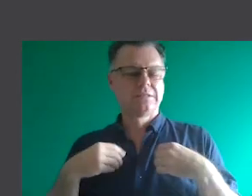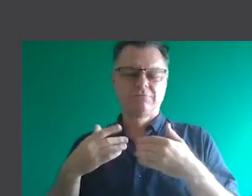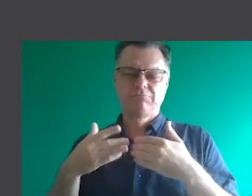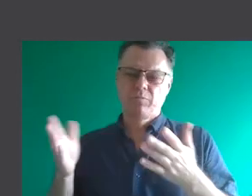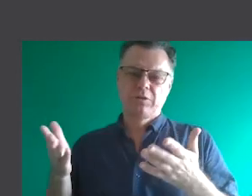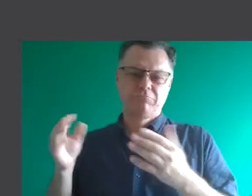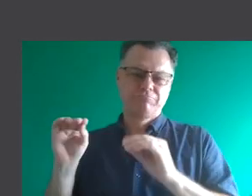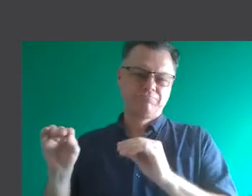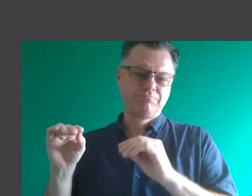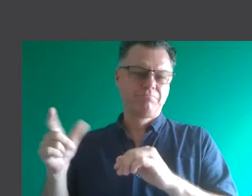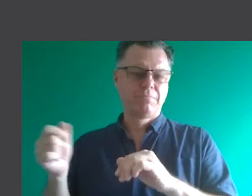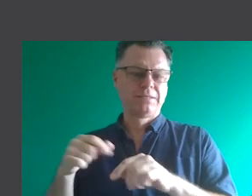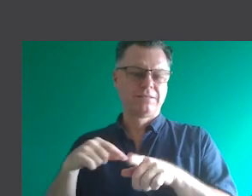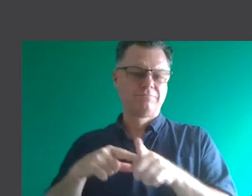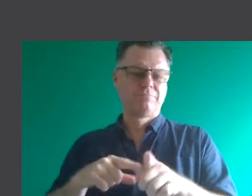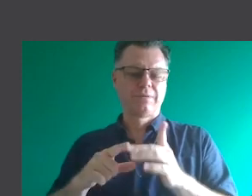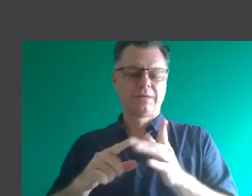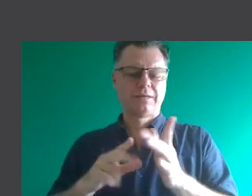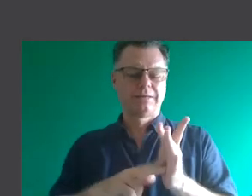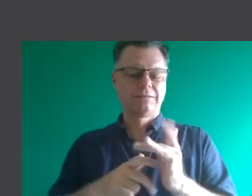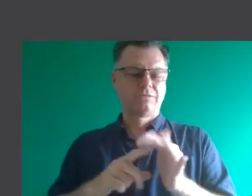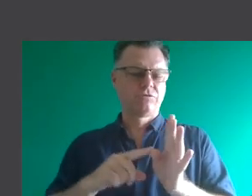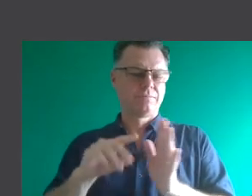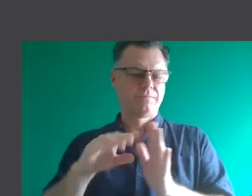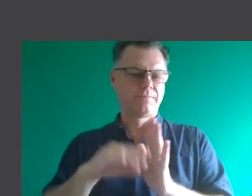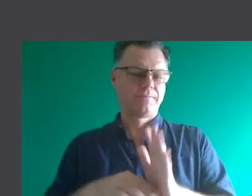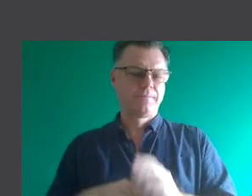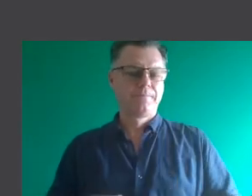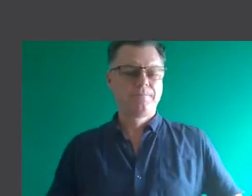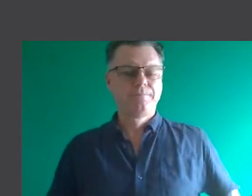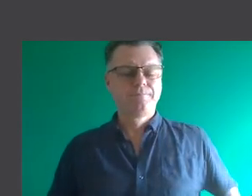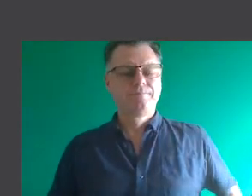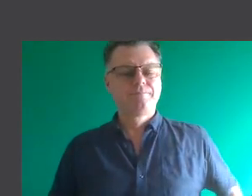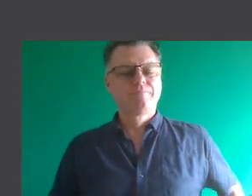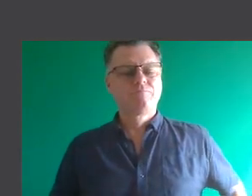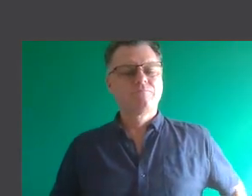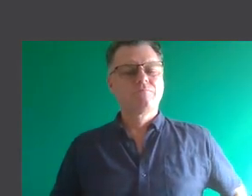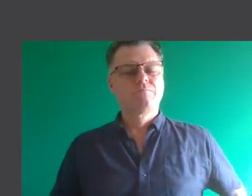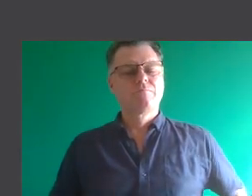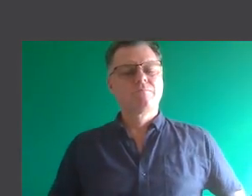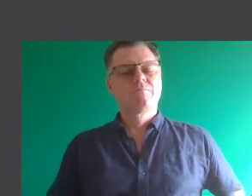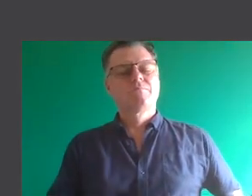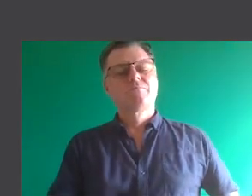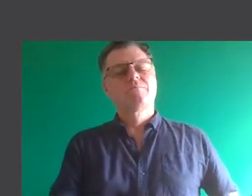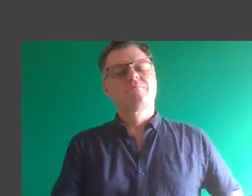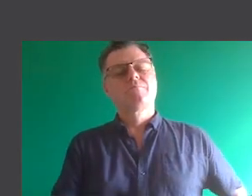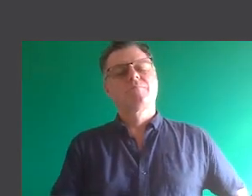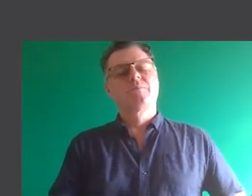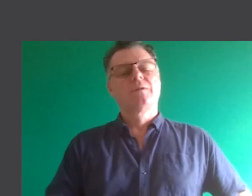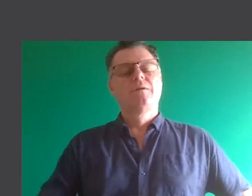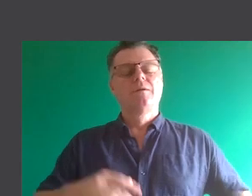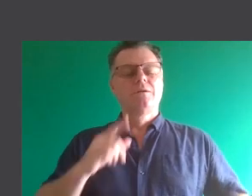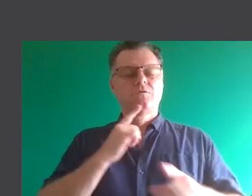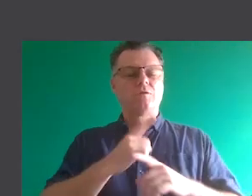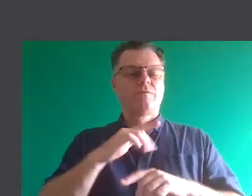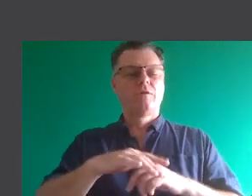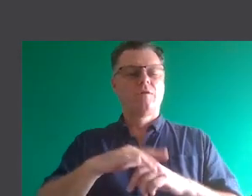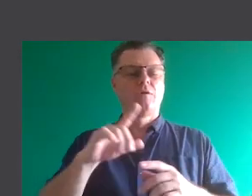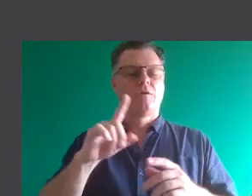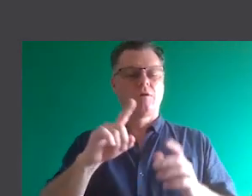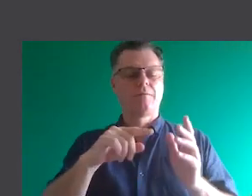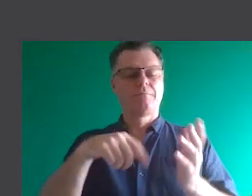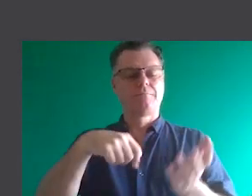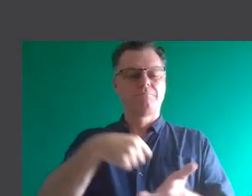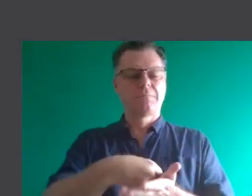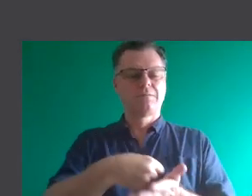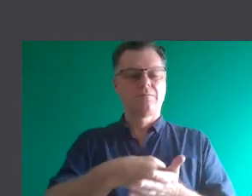sector about those requirements. And in terms of like mandating minimum contracting clauses, I think that's a